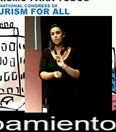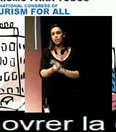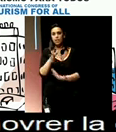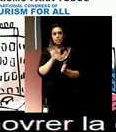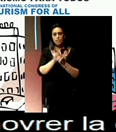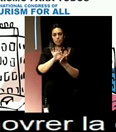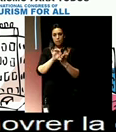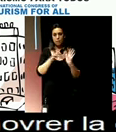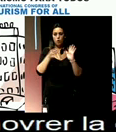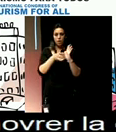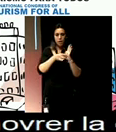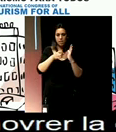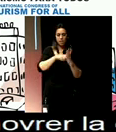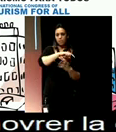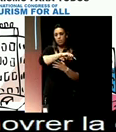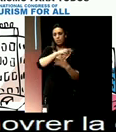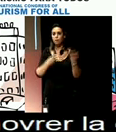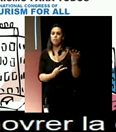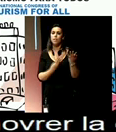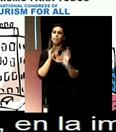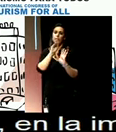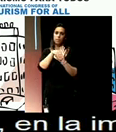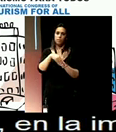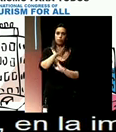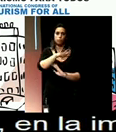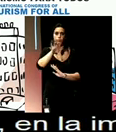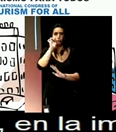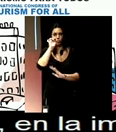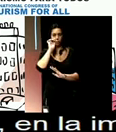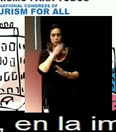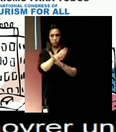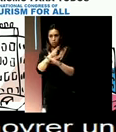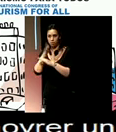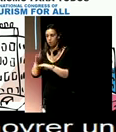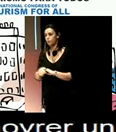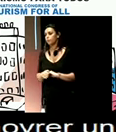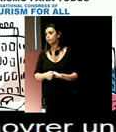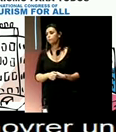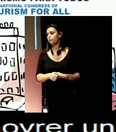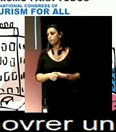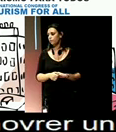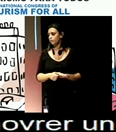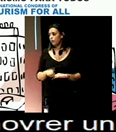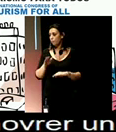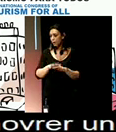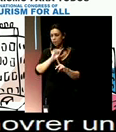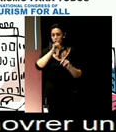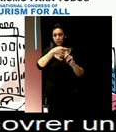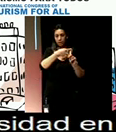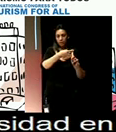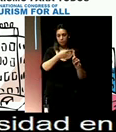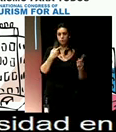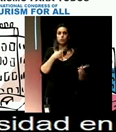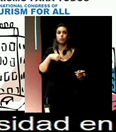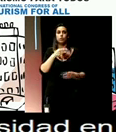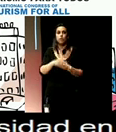and boost the quality service and a diversity service in our tourist destinations. To this end,